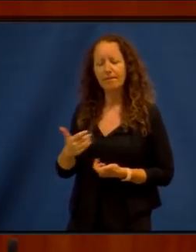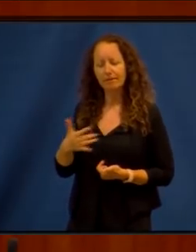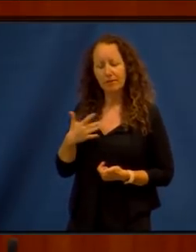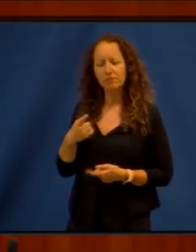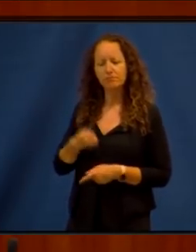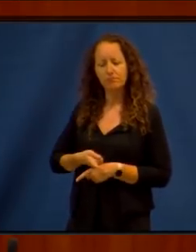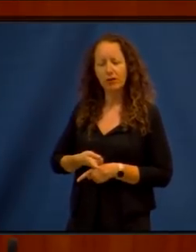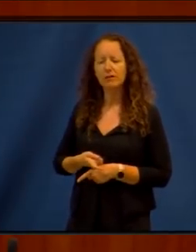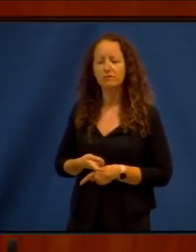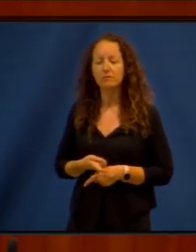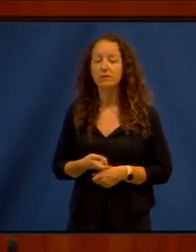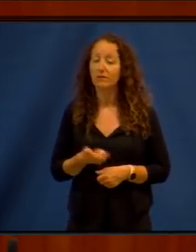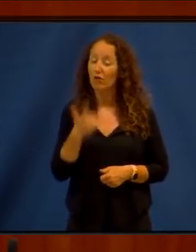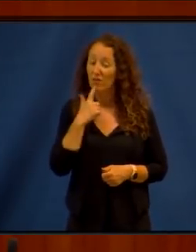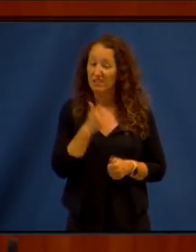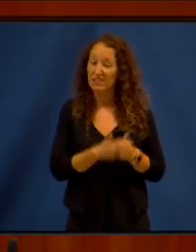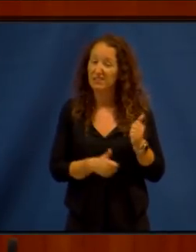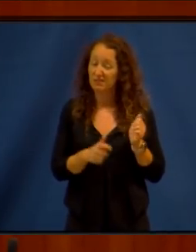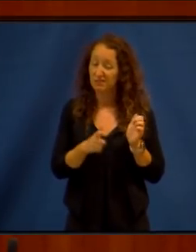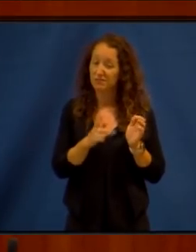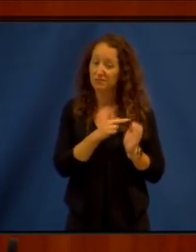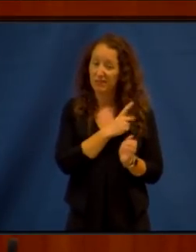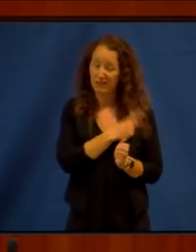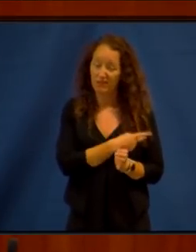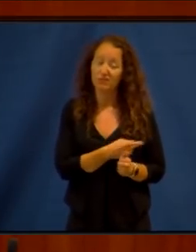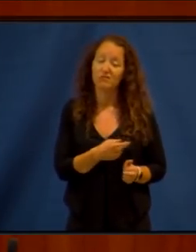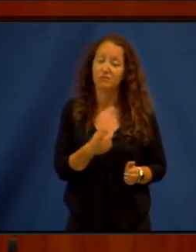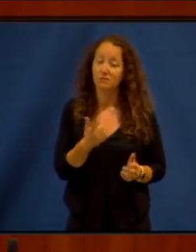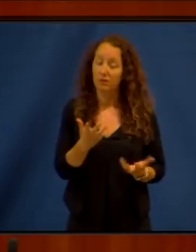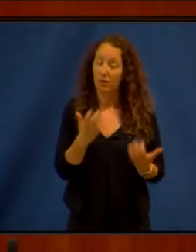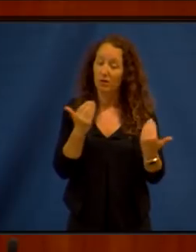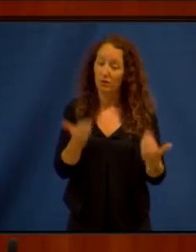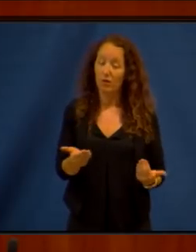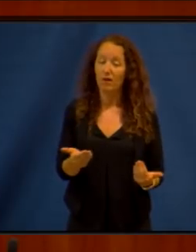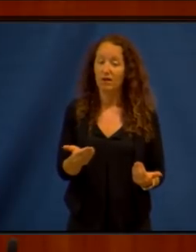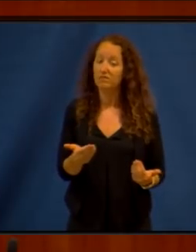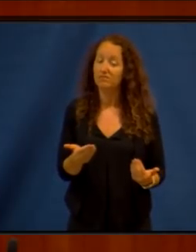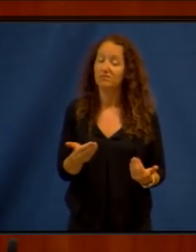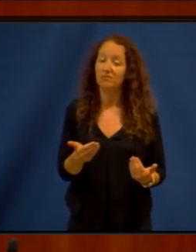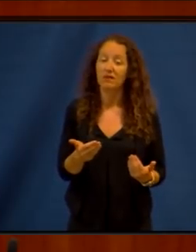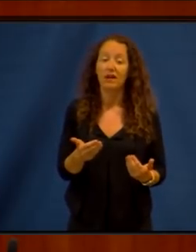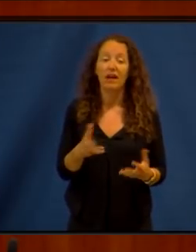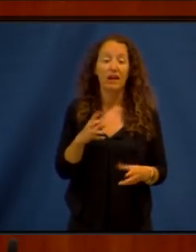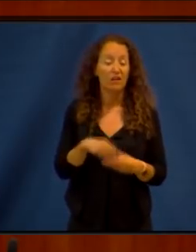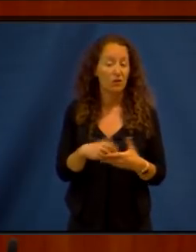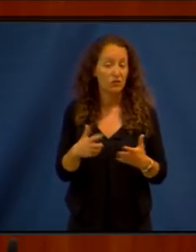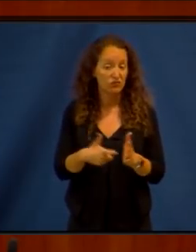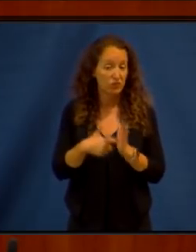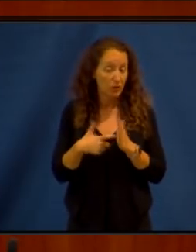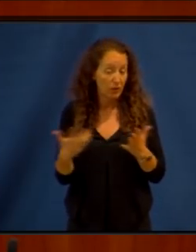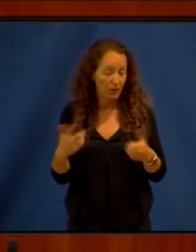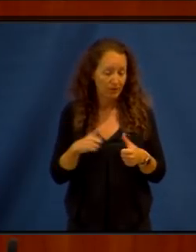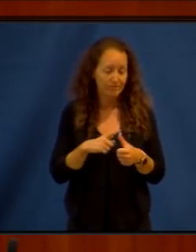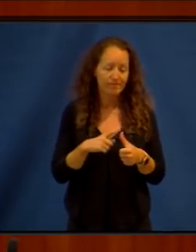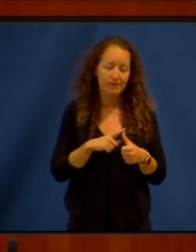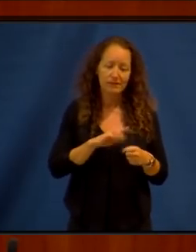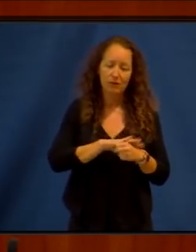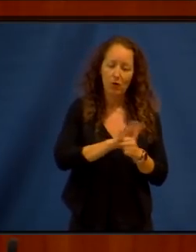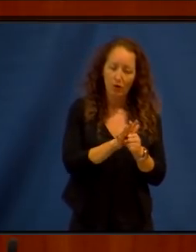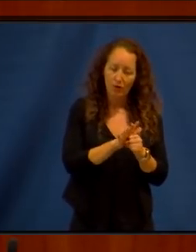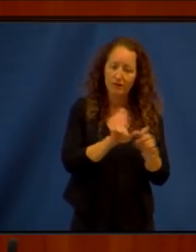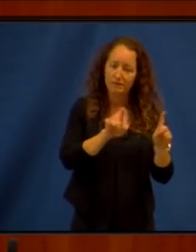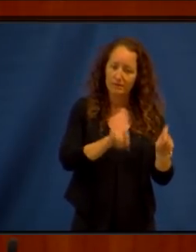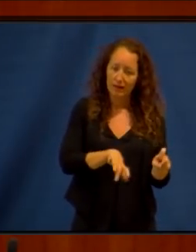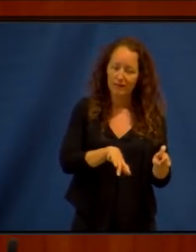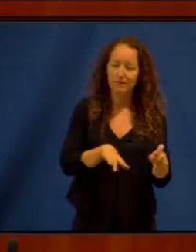executive order will be required to have a COVID-19 test with results back,